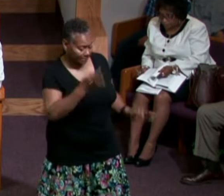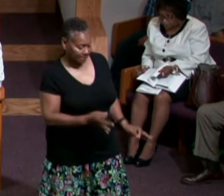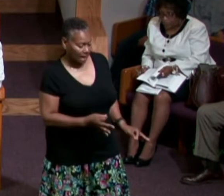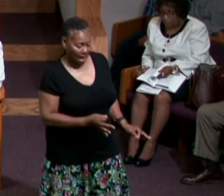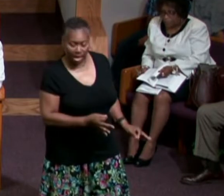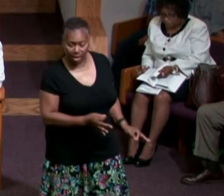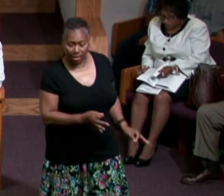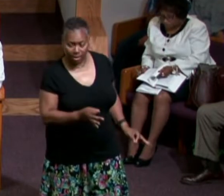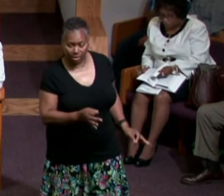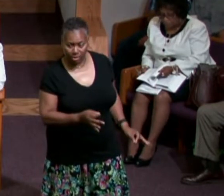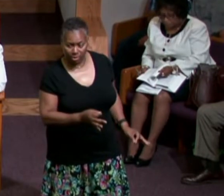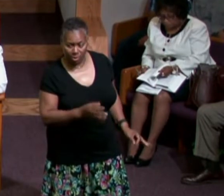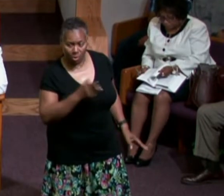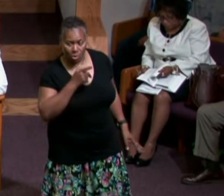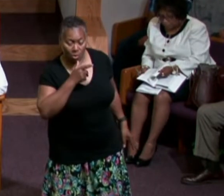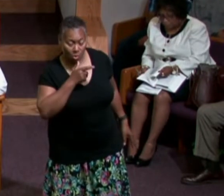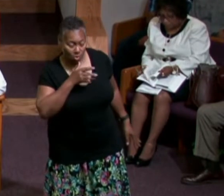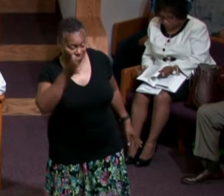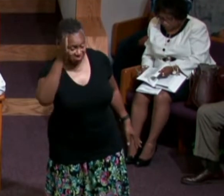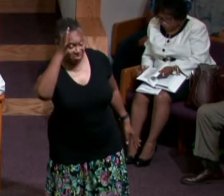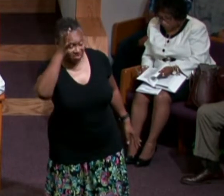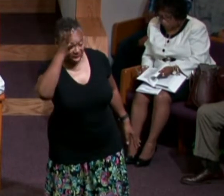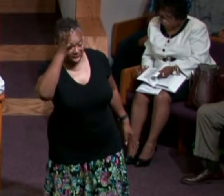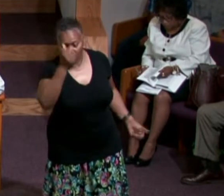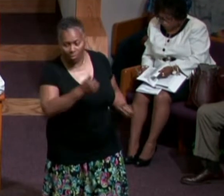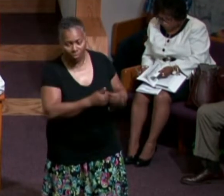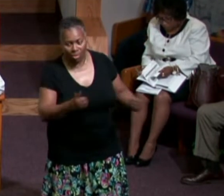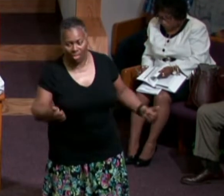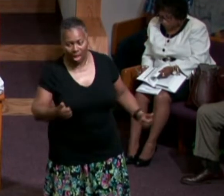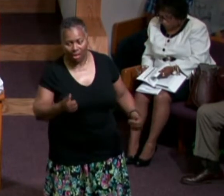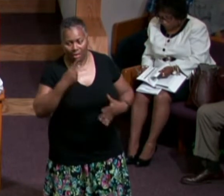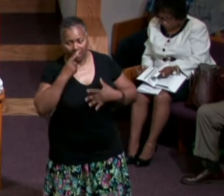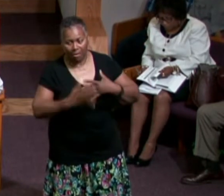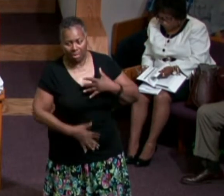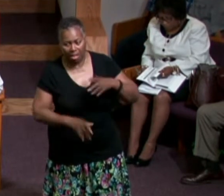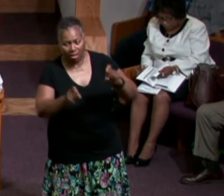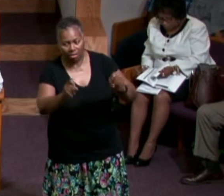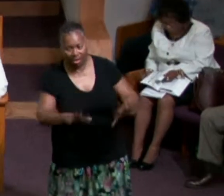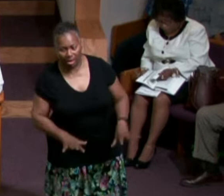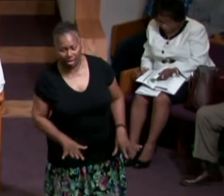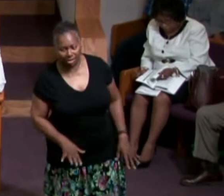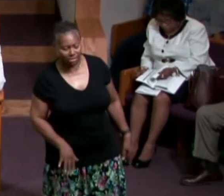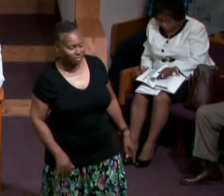DNA without ever taking a blood test.